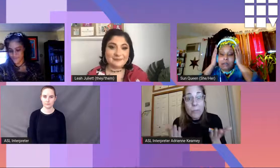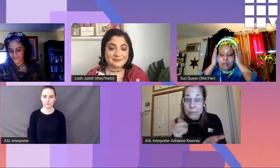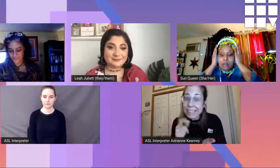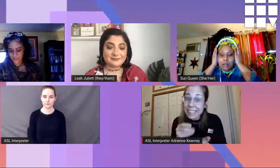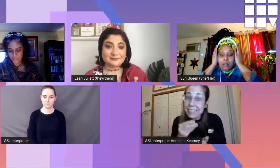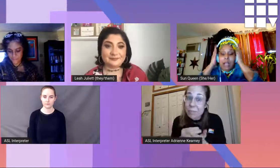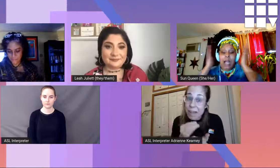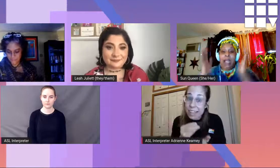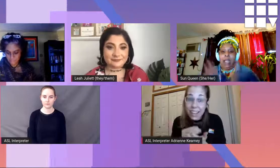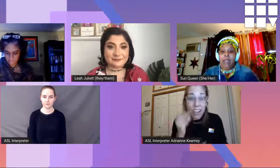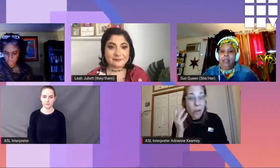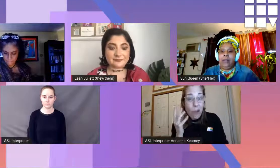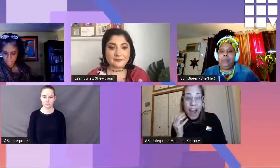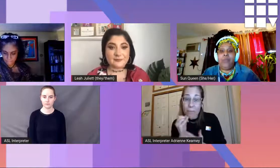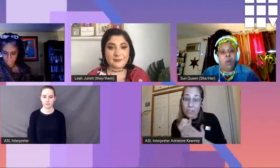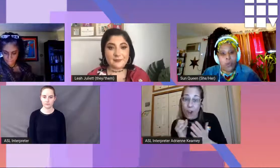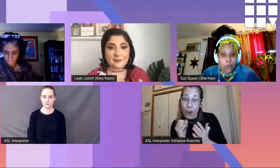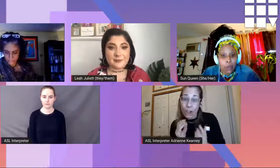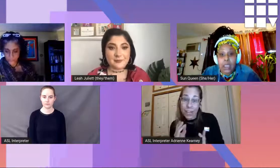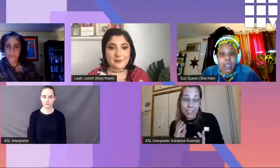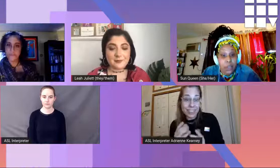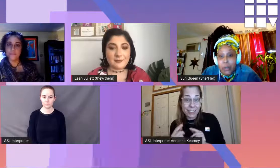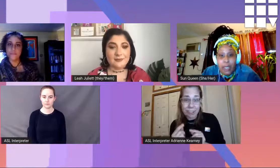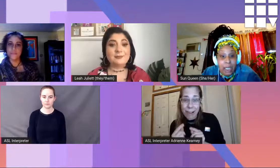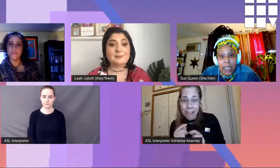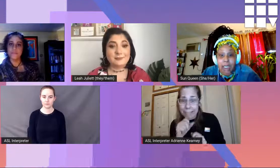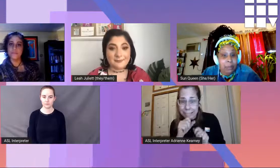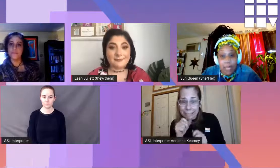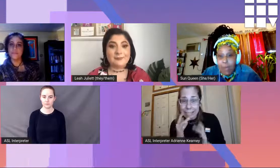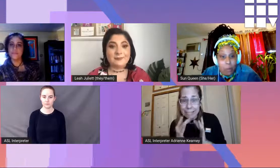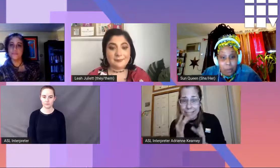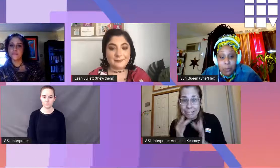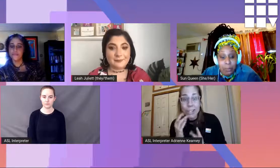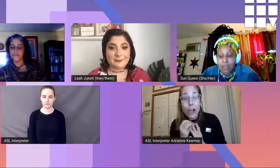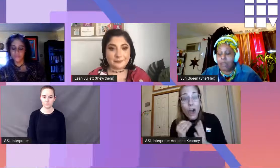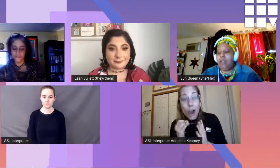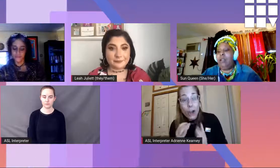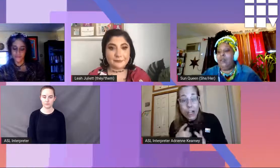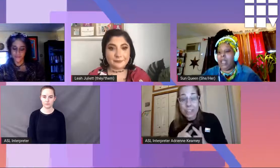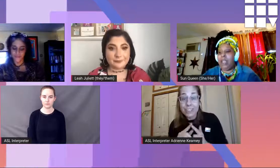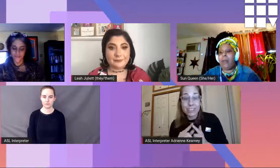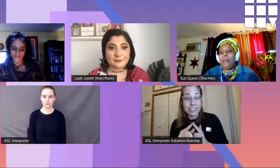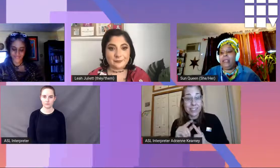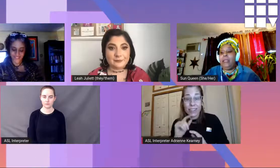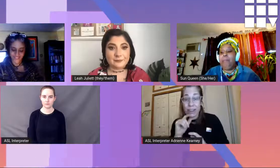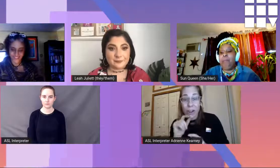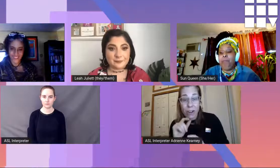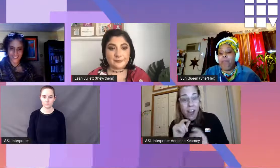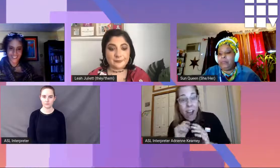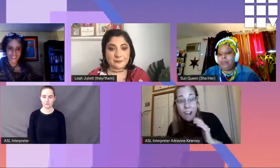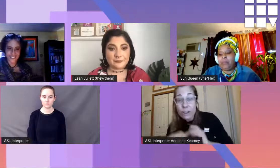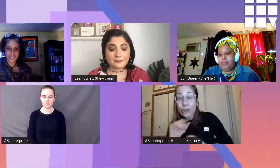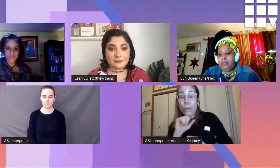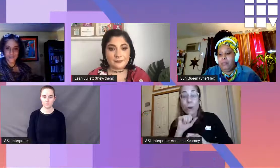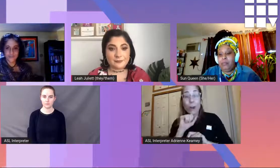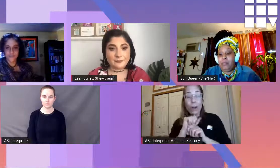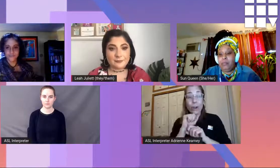and I am overworked and underpaid as a Black queer woman, right? But